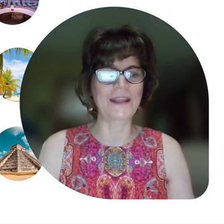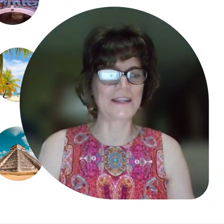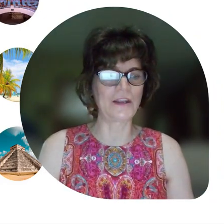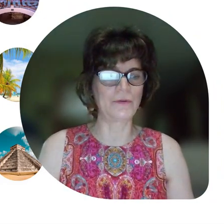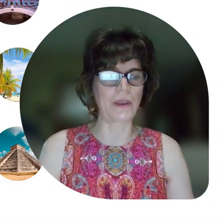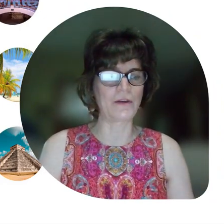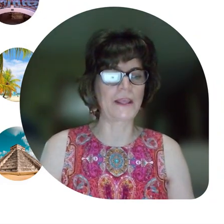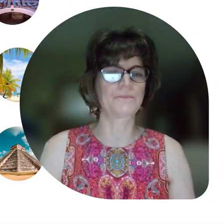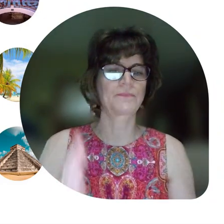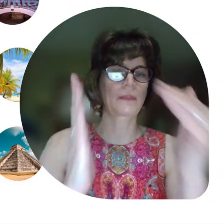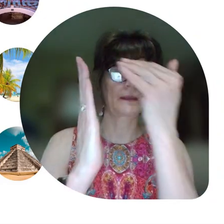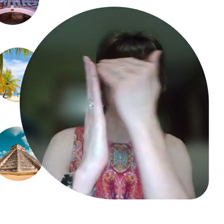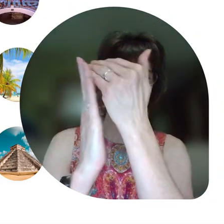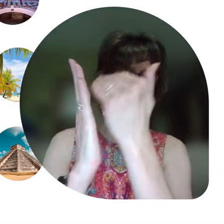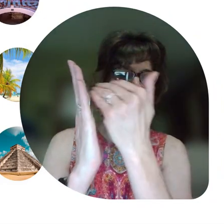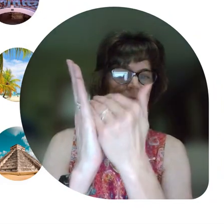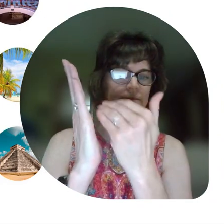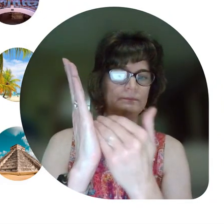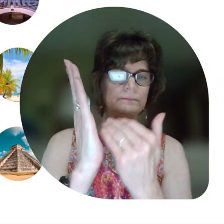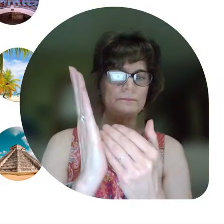word itinerary.